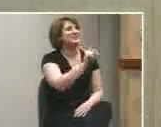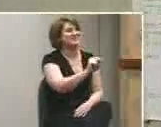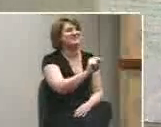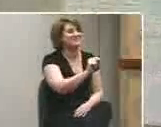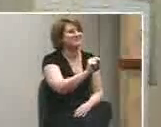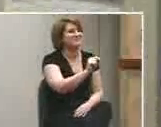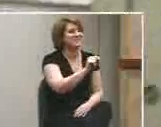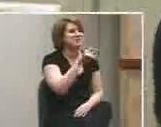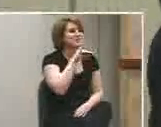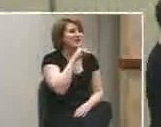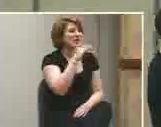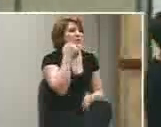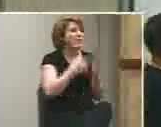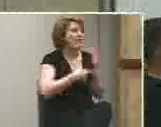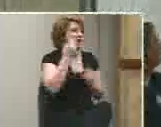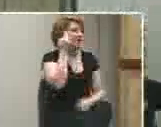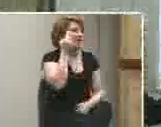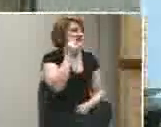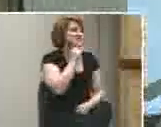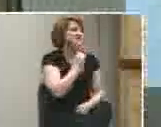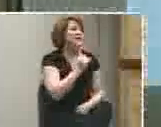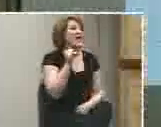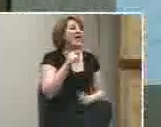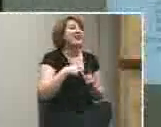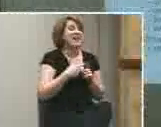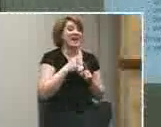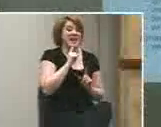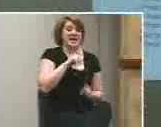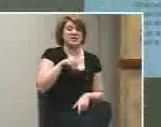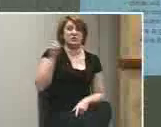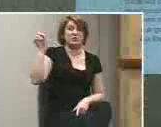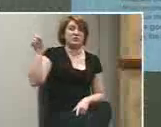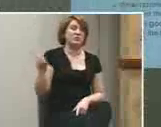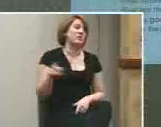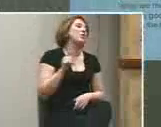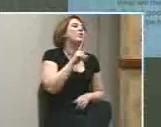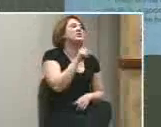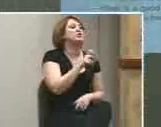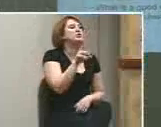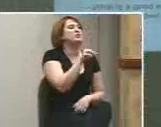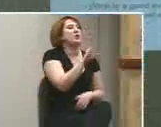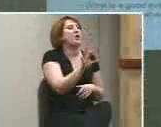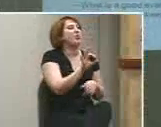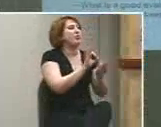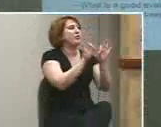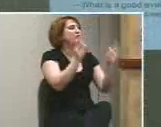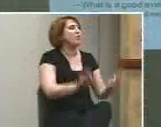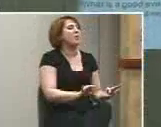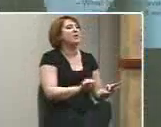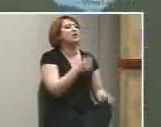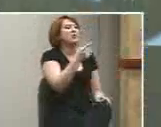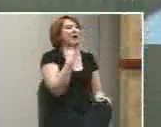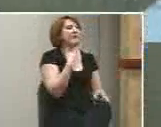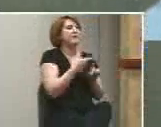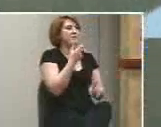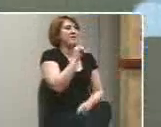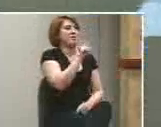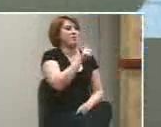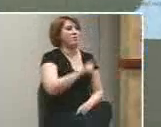is. Then I want you to answer these questions using the form that you have from Illinois, the one that